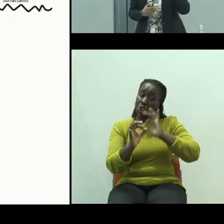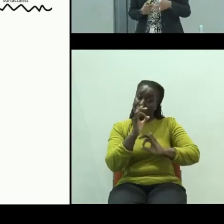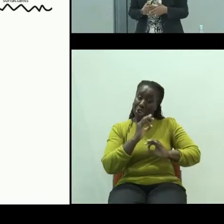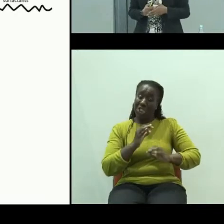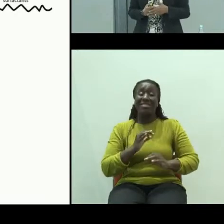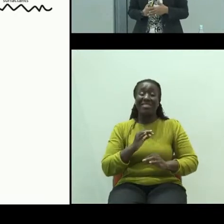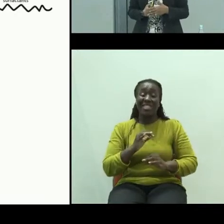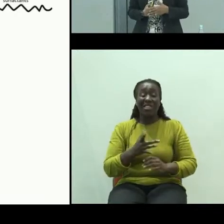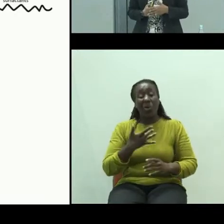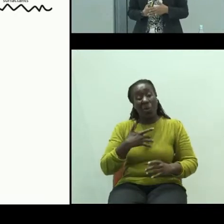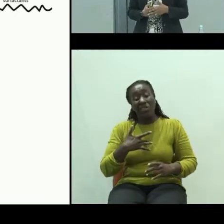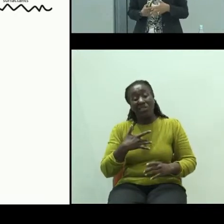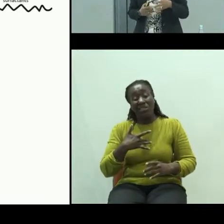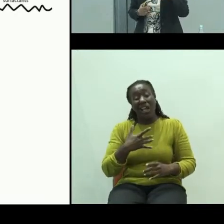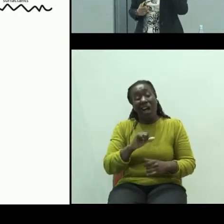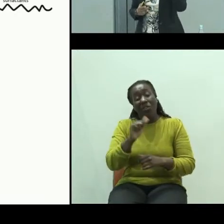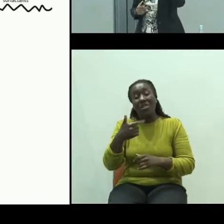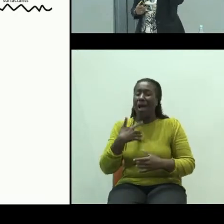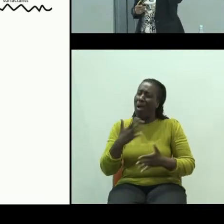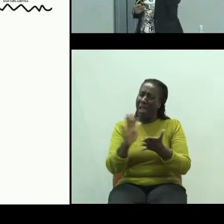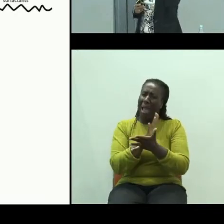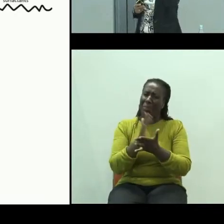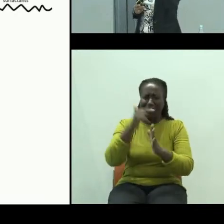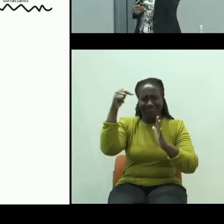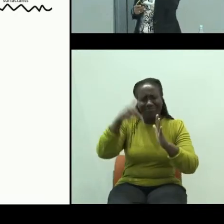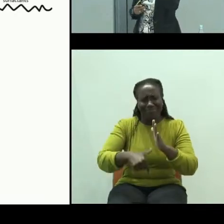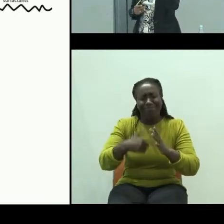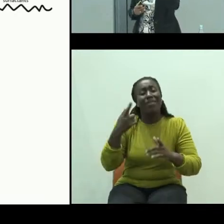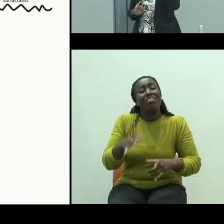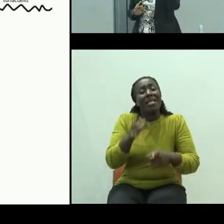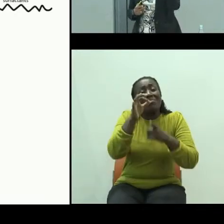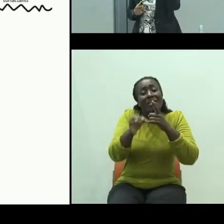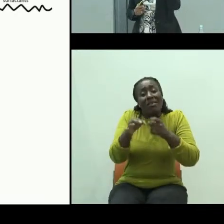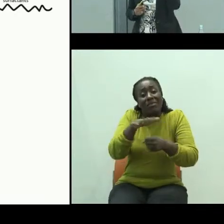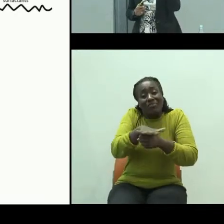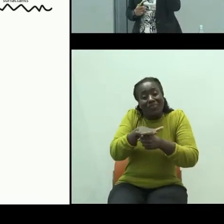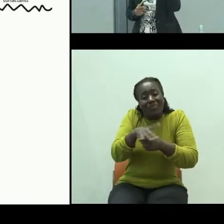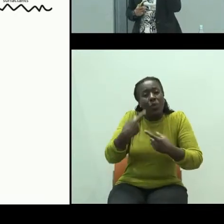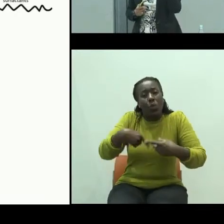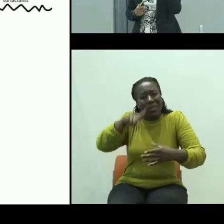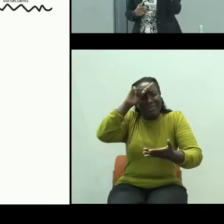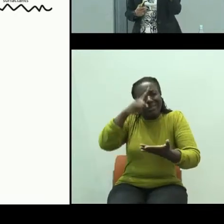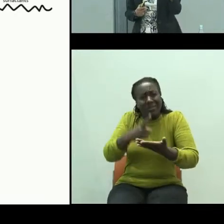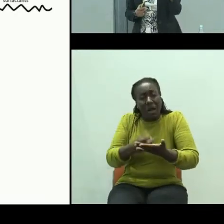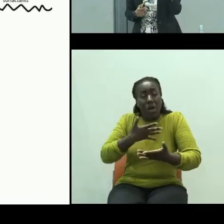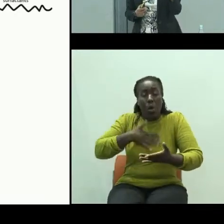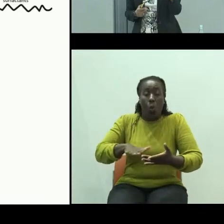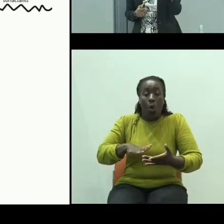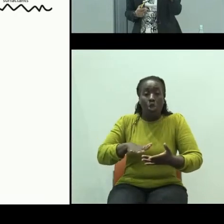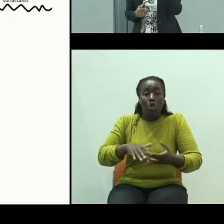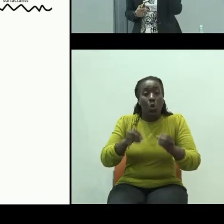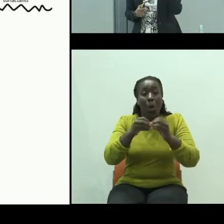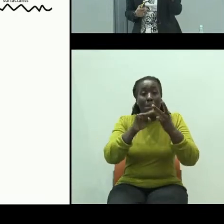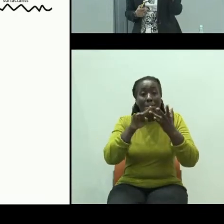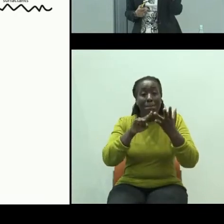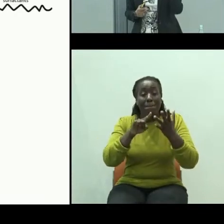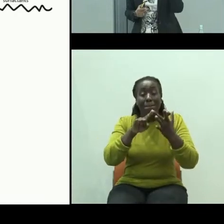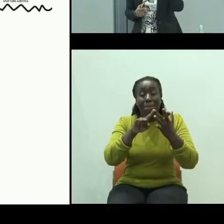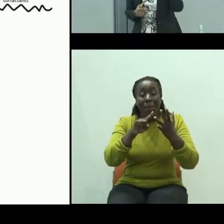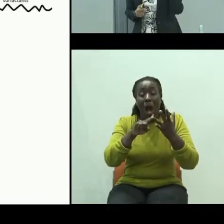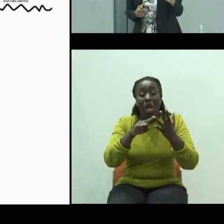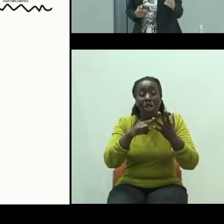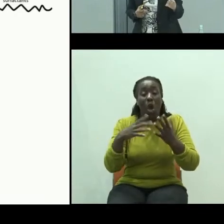I'm happy to go into a lot of detail. In this particular case, what we decided is that we wanted a biosensor to be